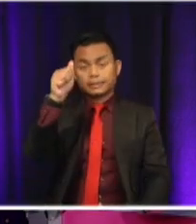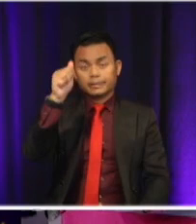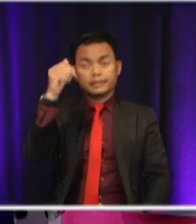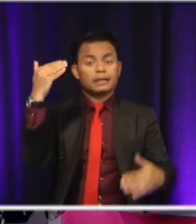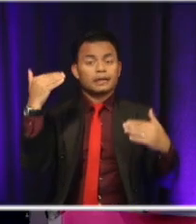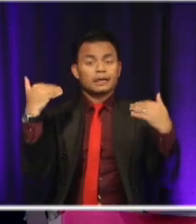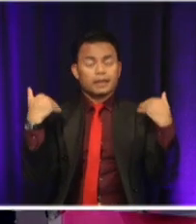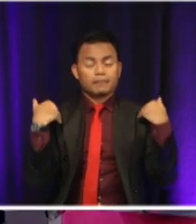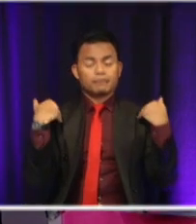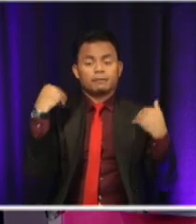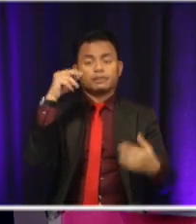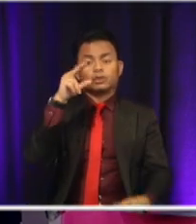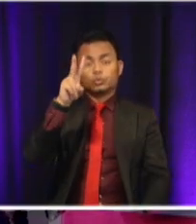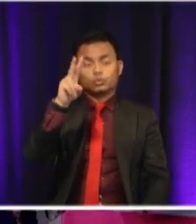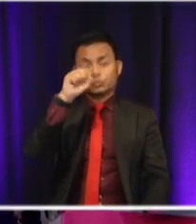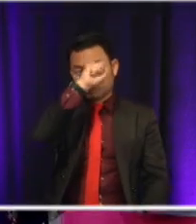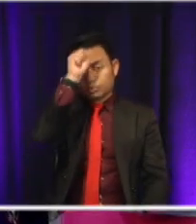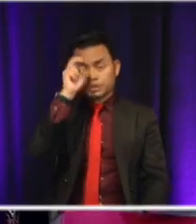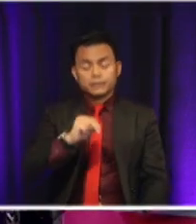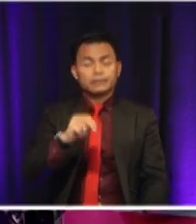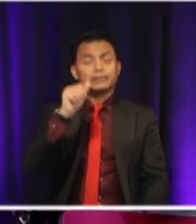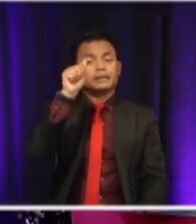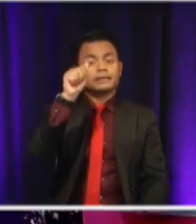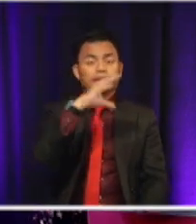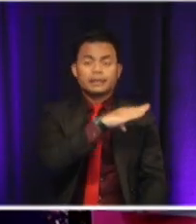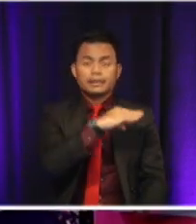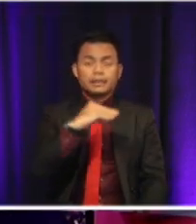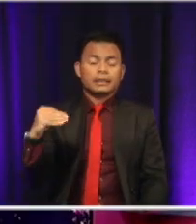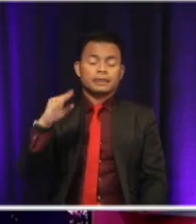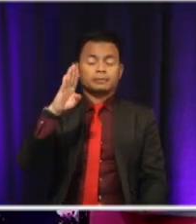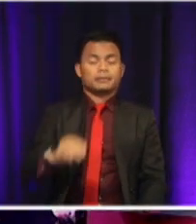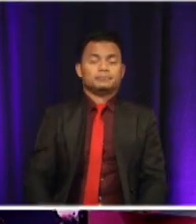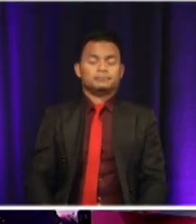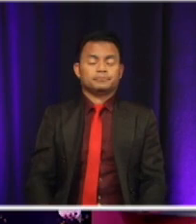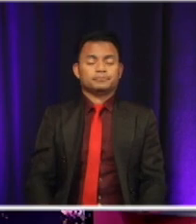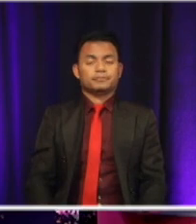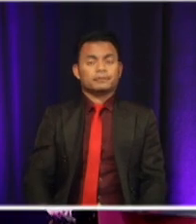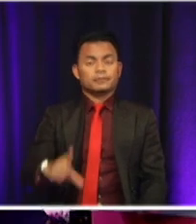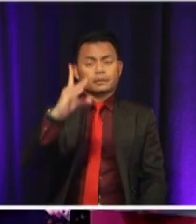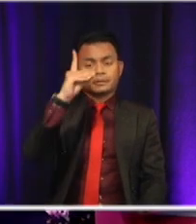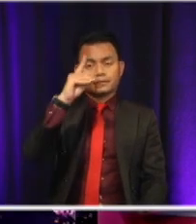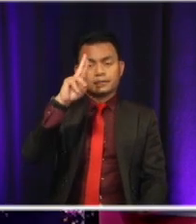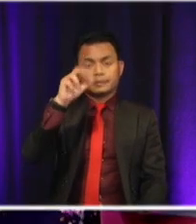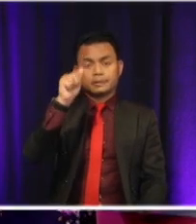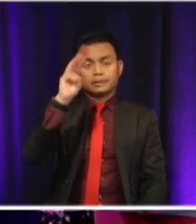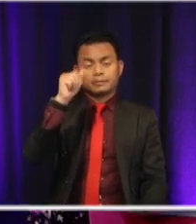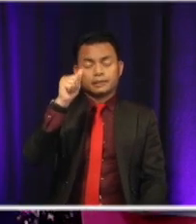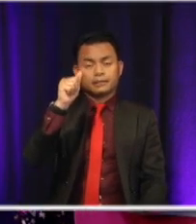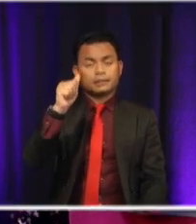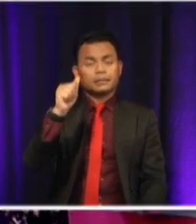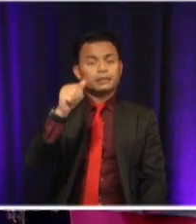an A and a B. Likewise with drama, also an A and a B. And then poetry,